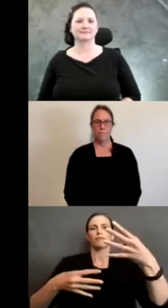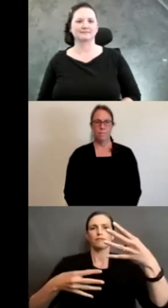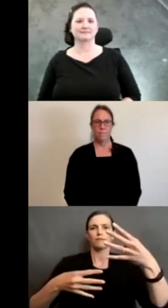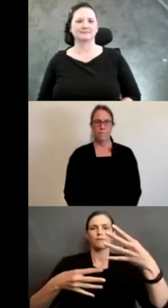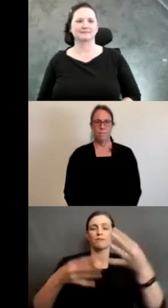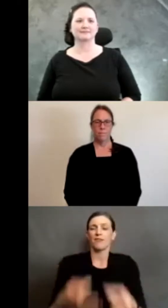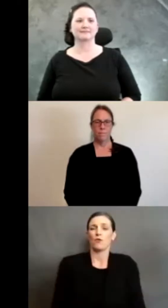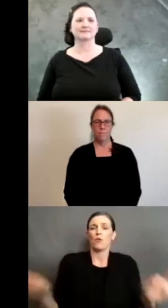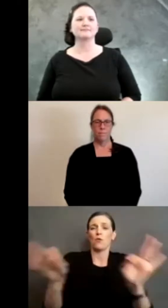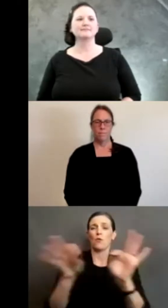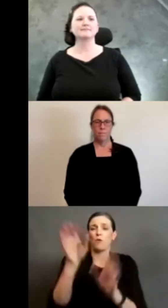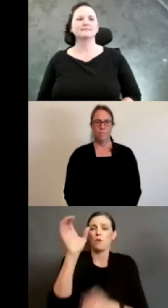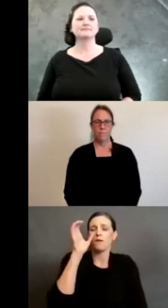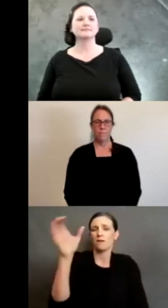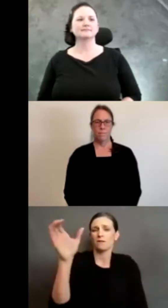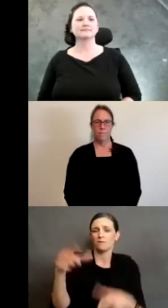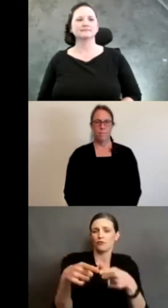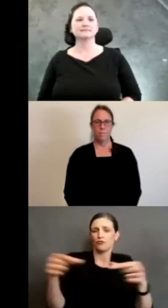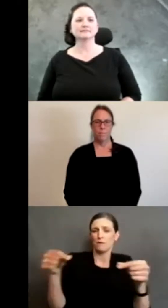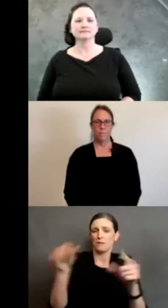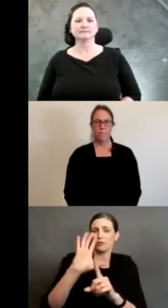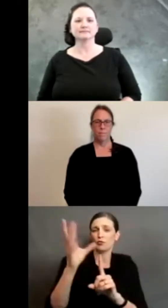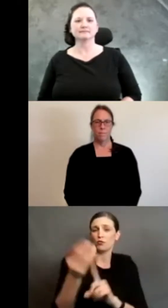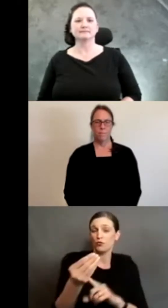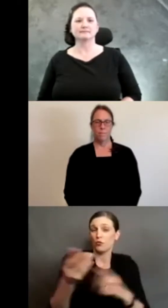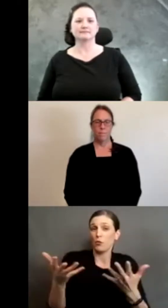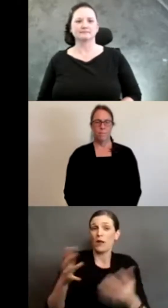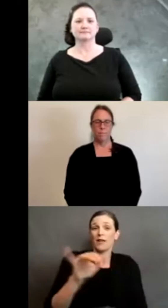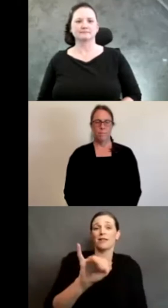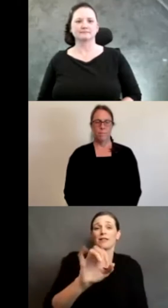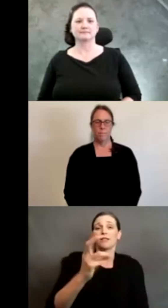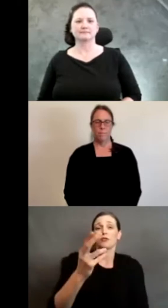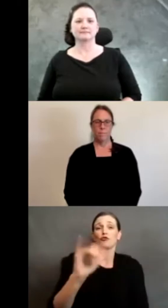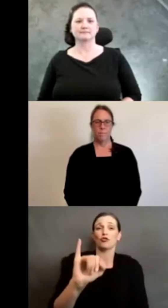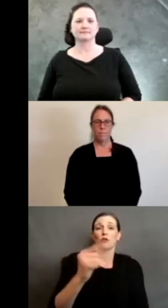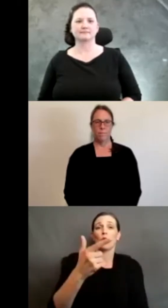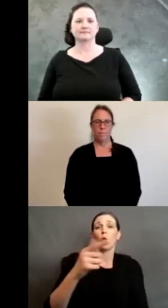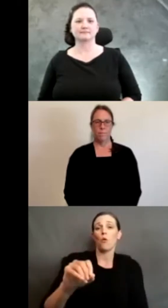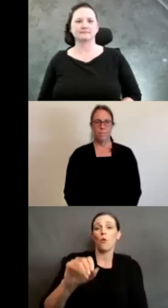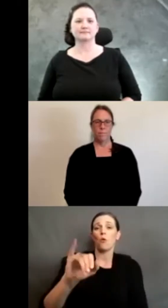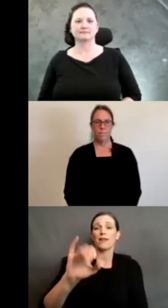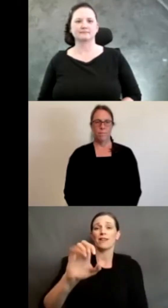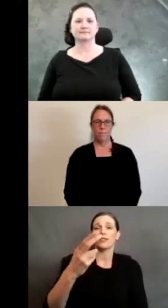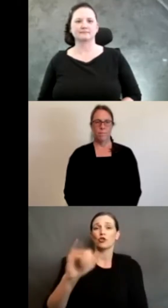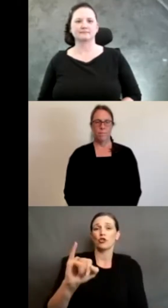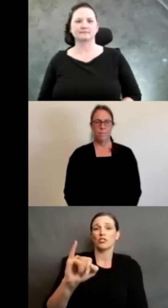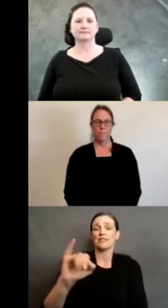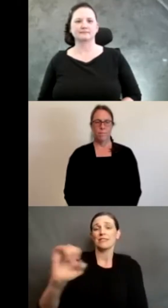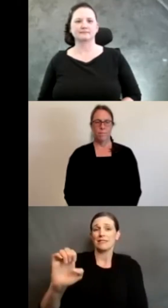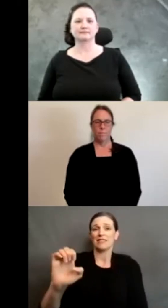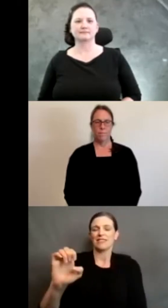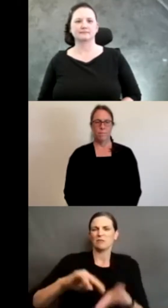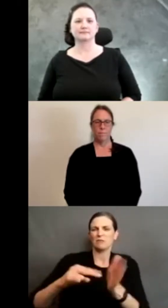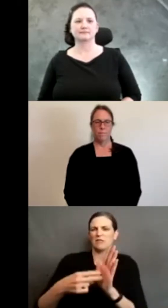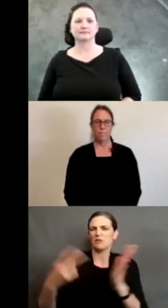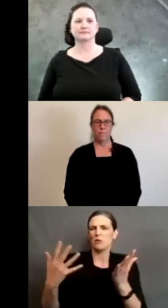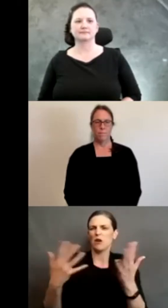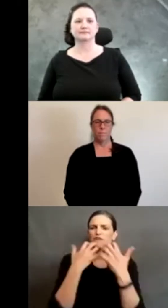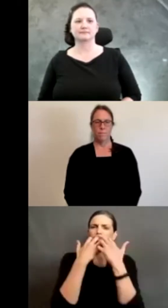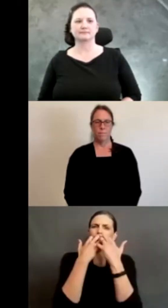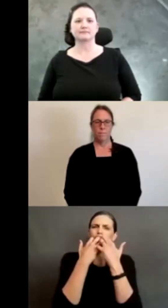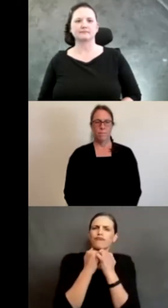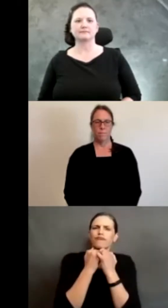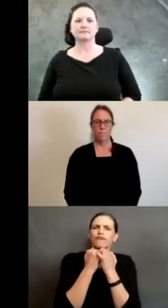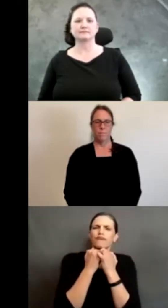Japanese culture is Ichigo Ichii, which means to treasure the unrepeatable nature of every